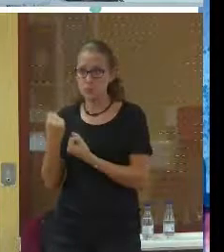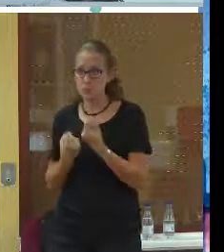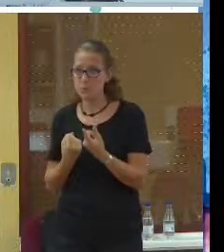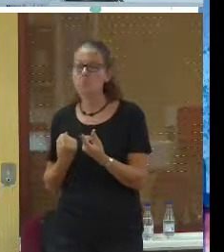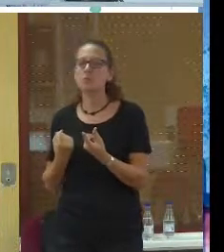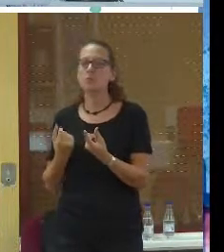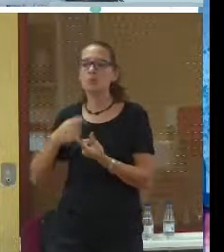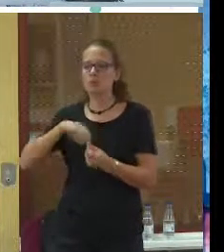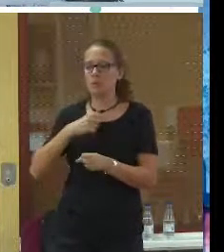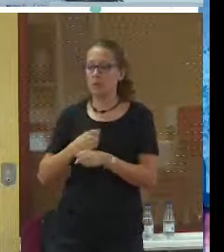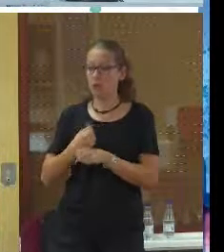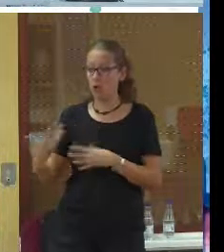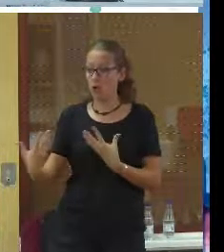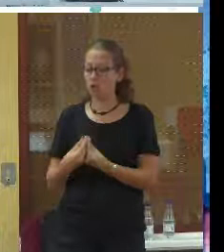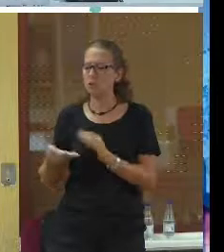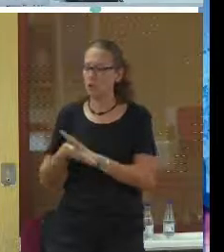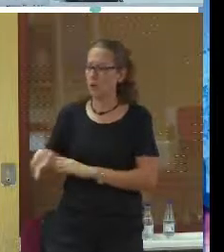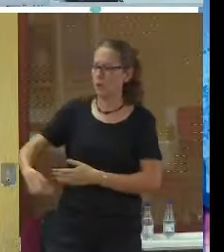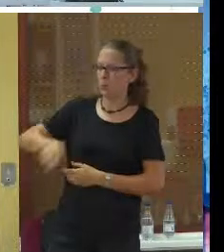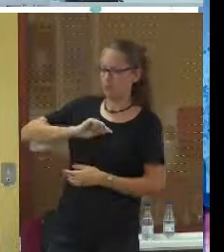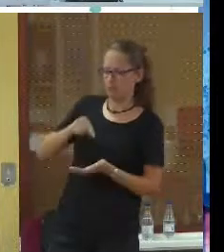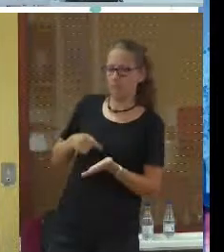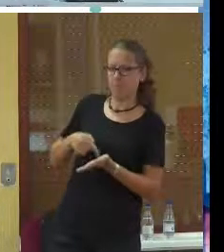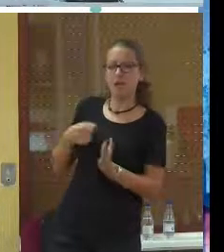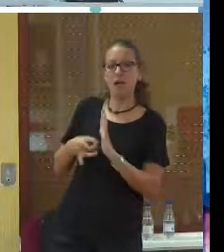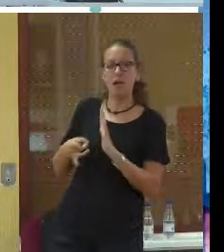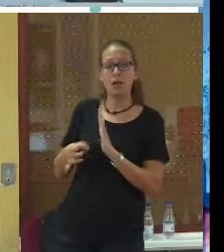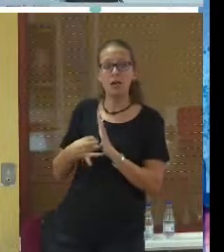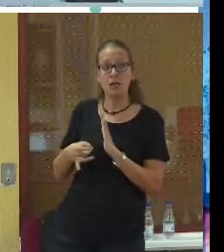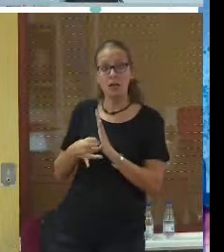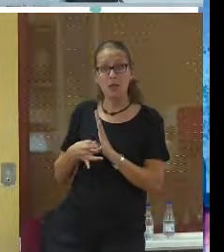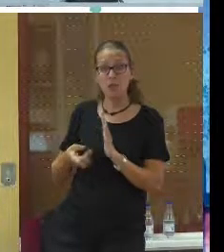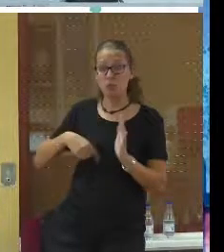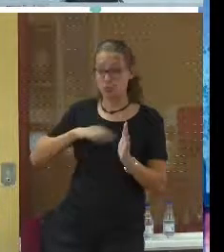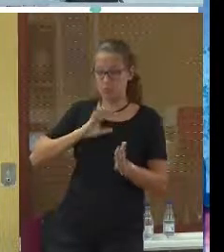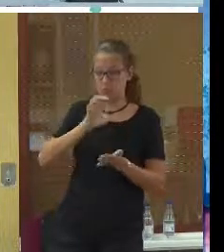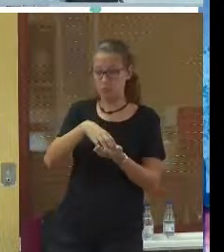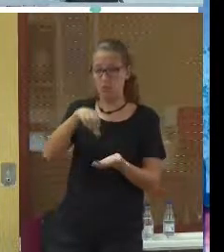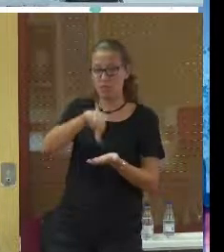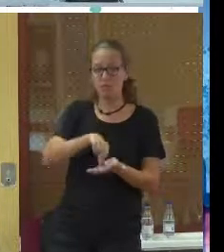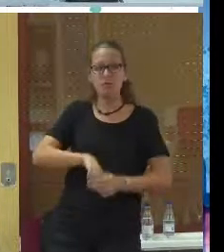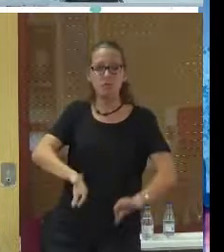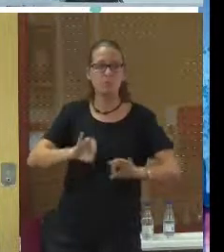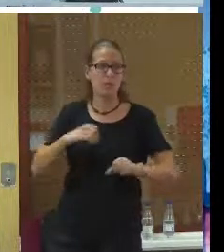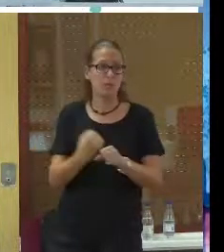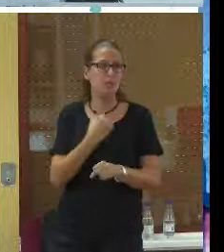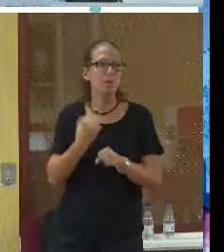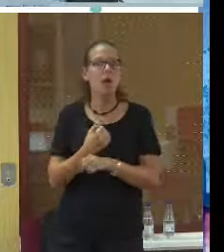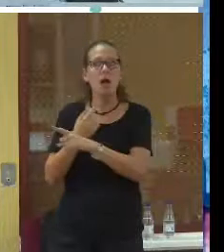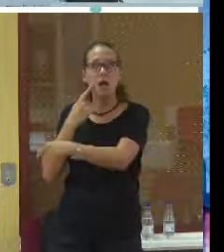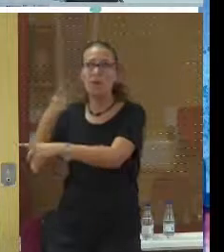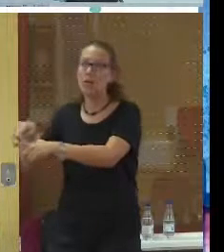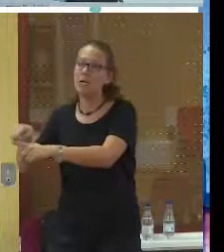sector, and we've got some quality requirements. And since we're a